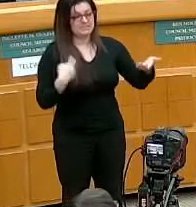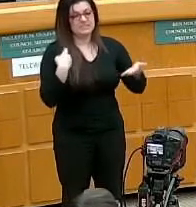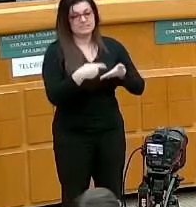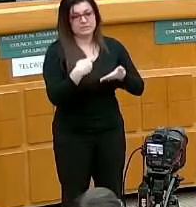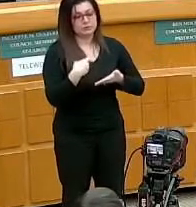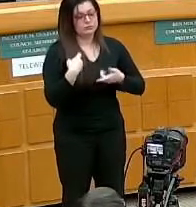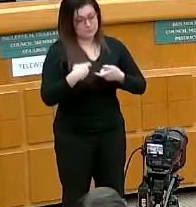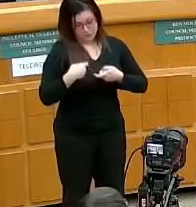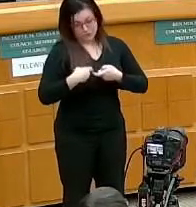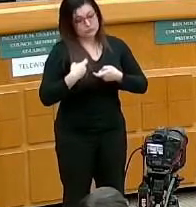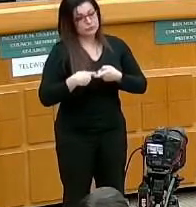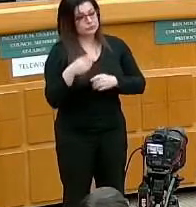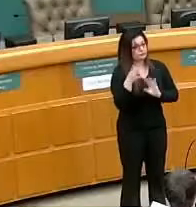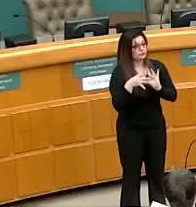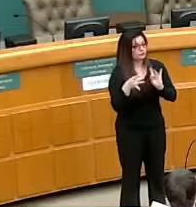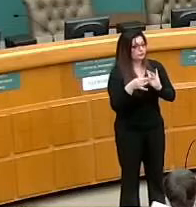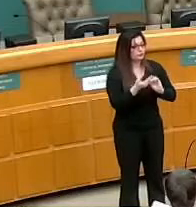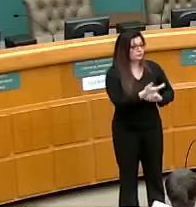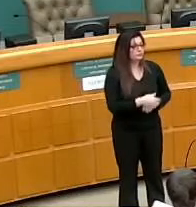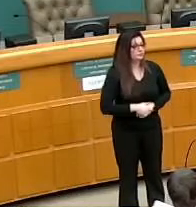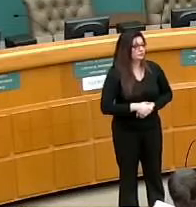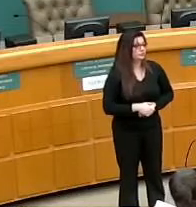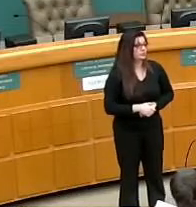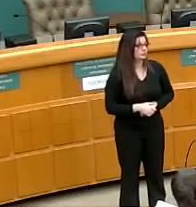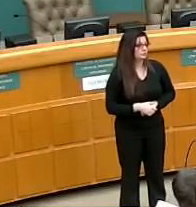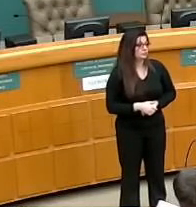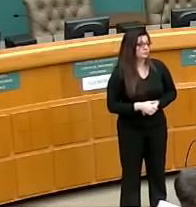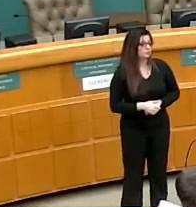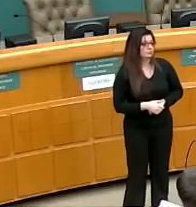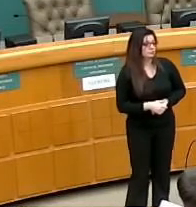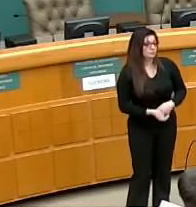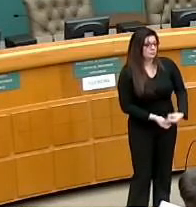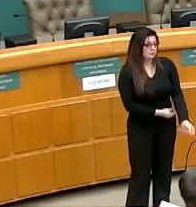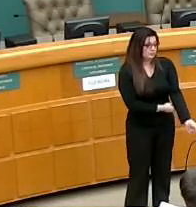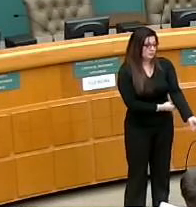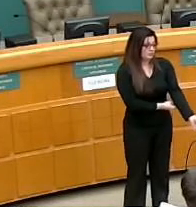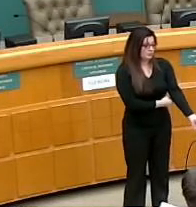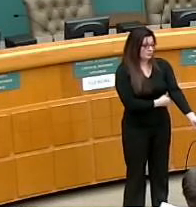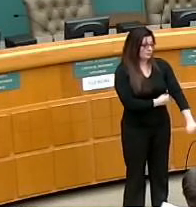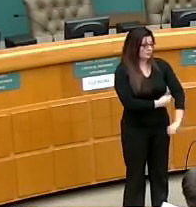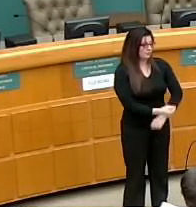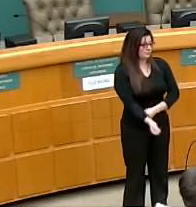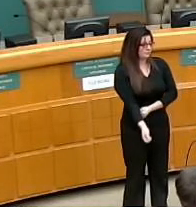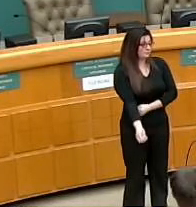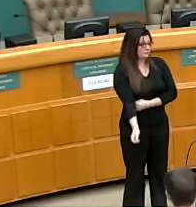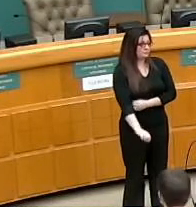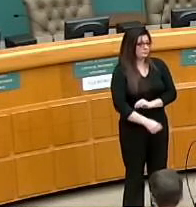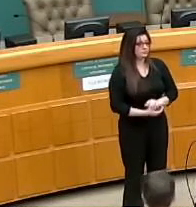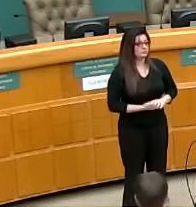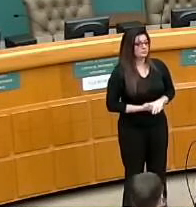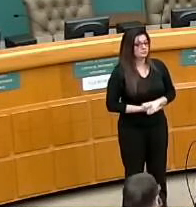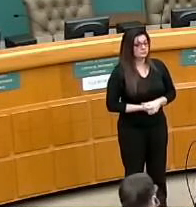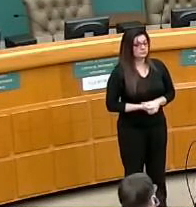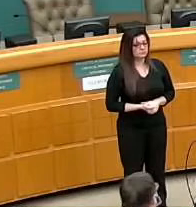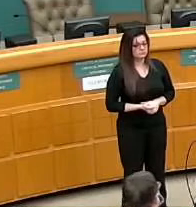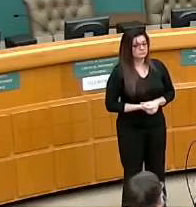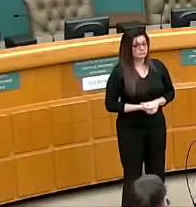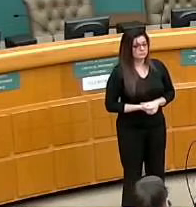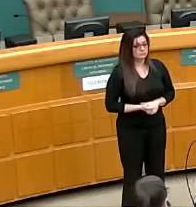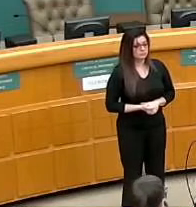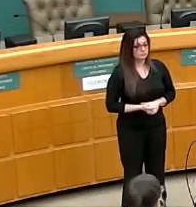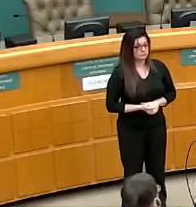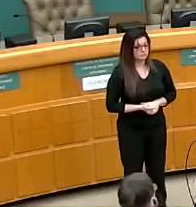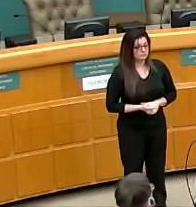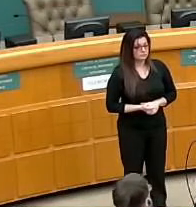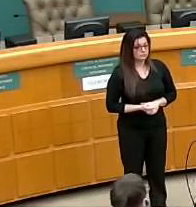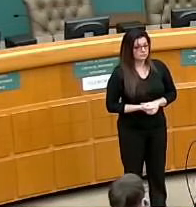Durante el fin de semana de Pascua, las autoridades realizamos el cierre temporal de parques y playas para desanimar a los residentes en reunirse en grandes grupos. Quiero agradecerle a